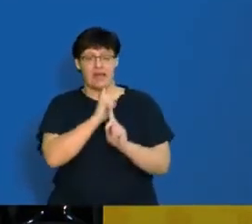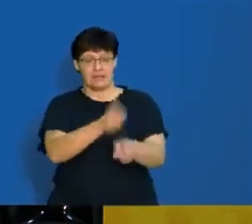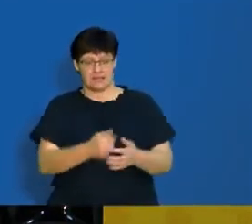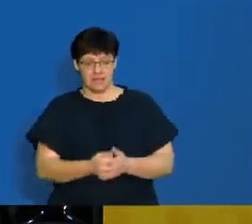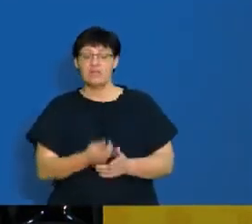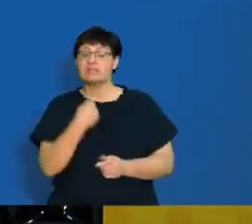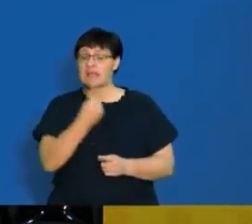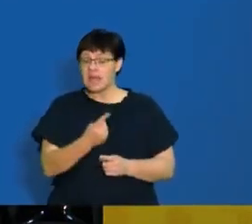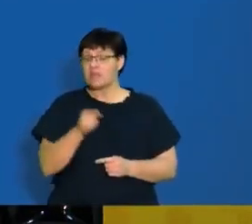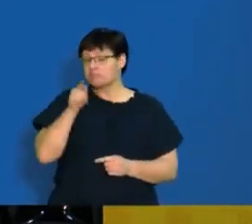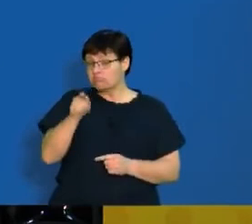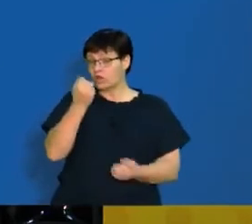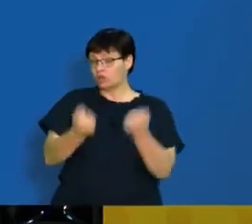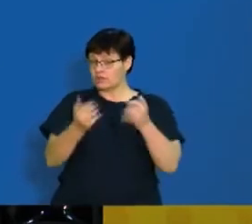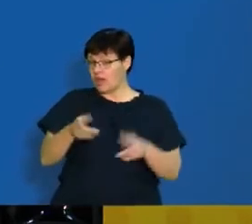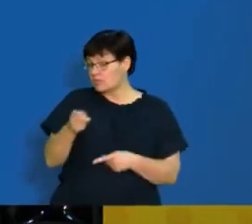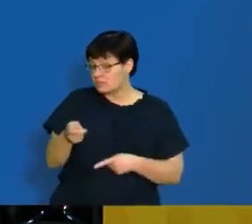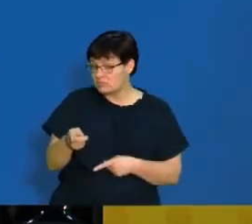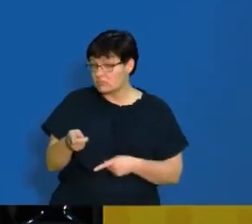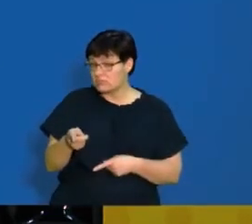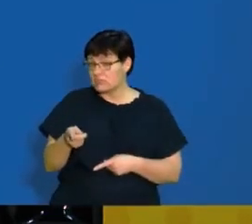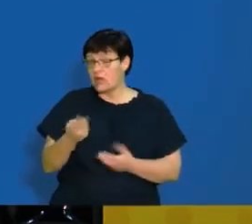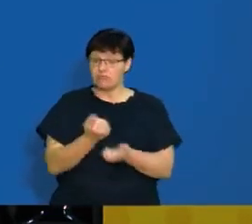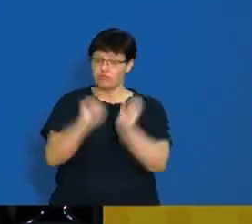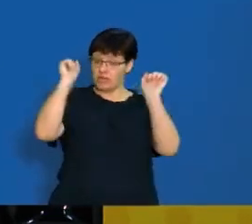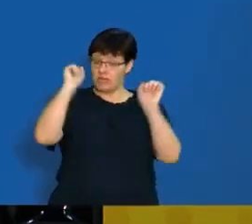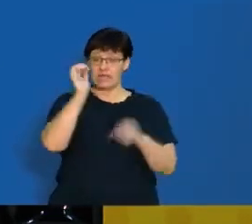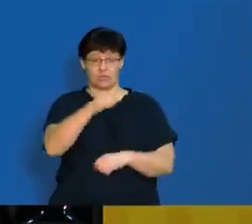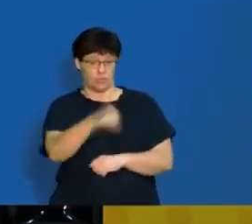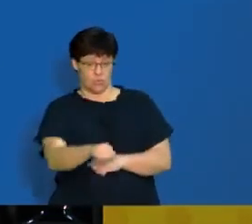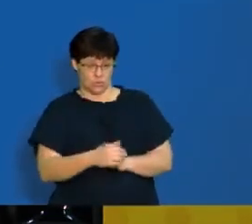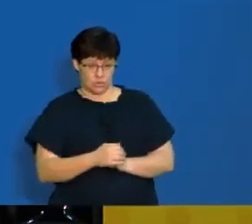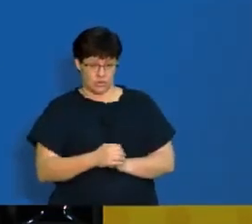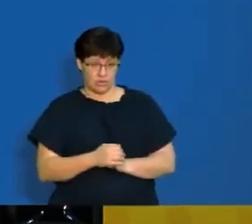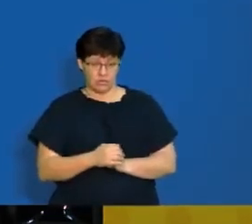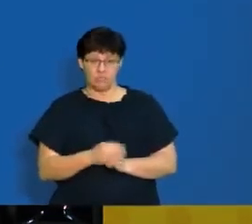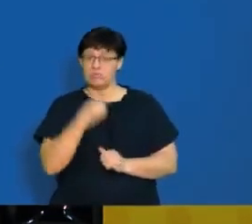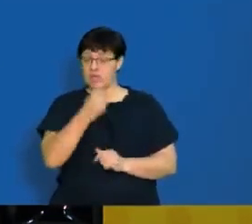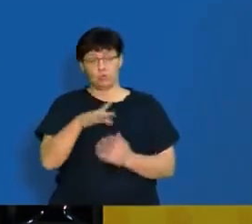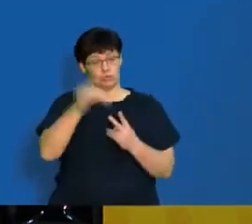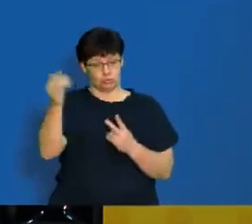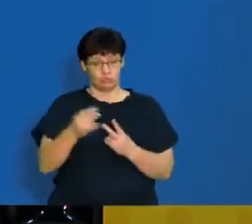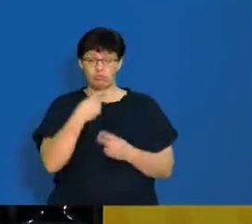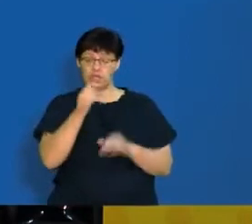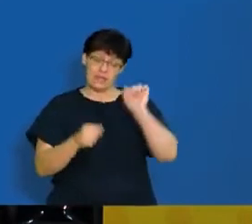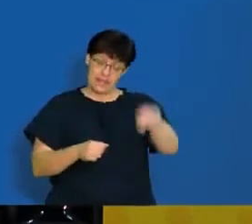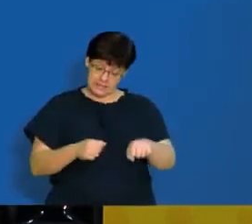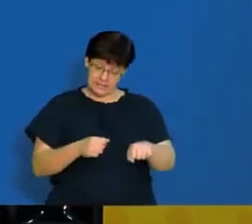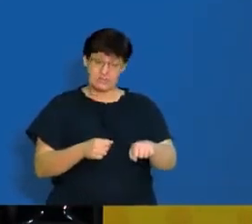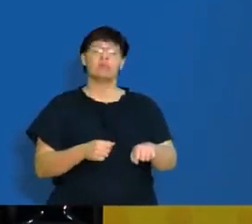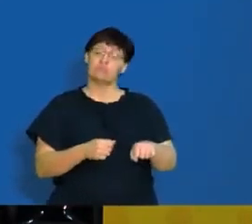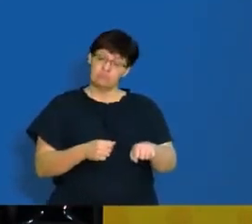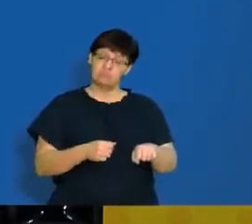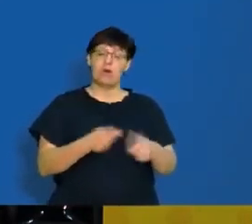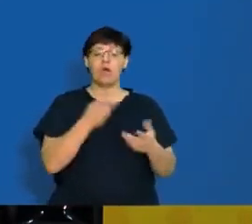was asking you whether that was justified, the amnesty was justified or not. Now, you can choose. If you say, yes, it was